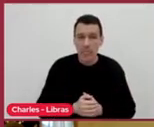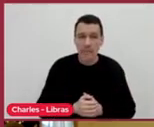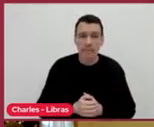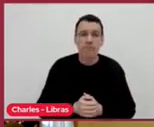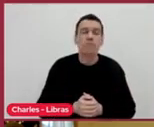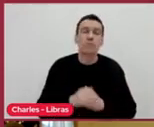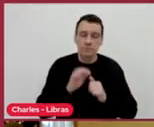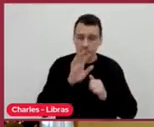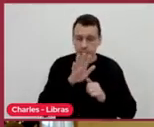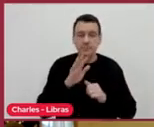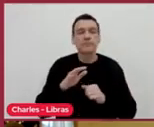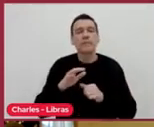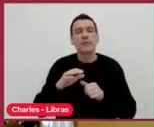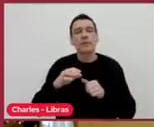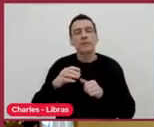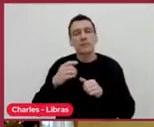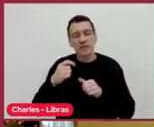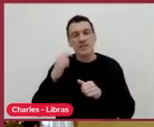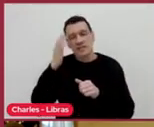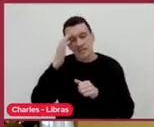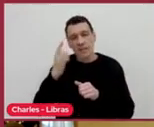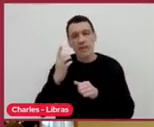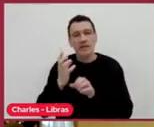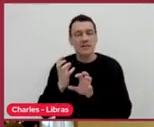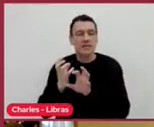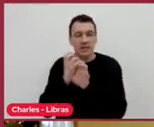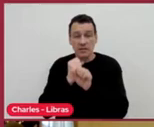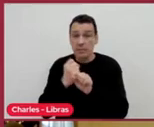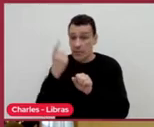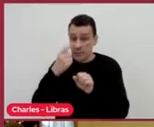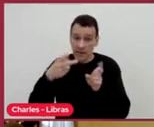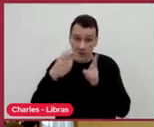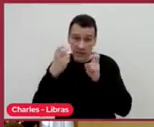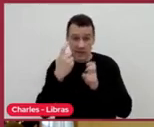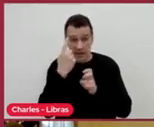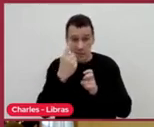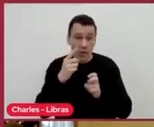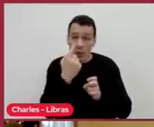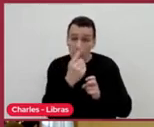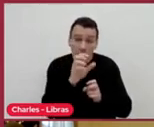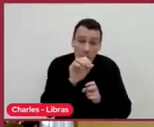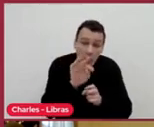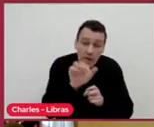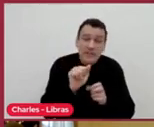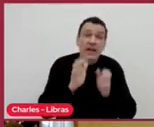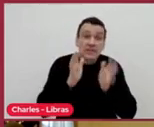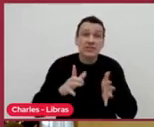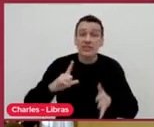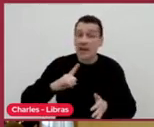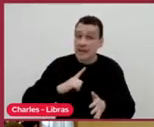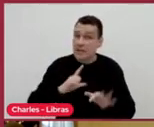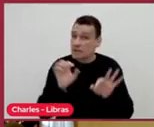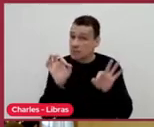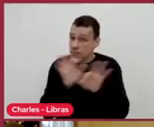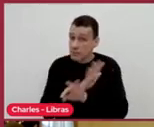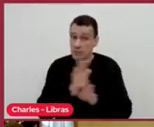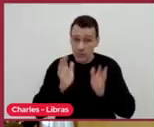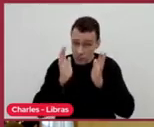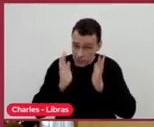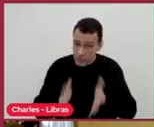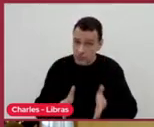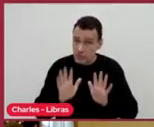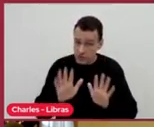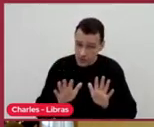total, when it detects that the account already exists in the cache, it will not issue the